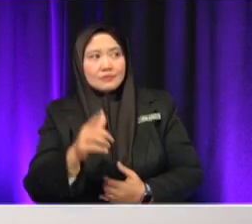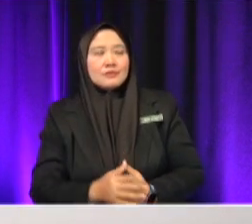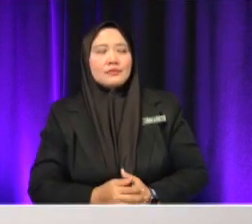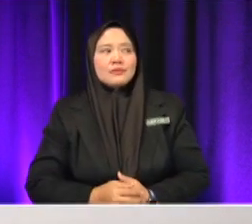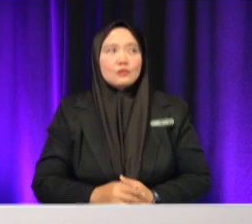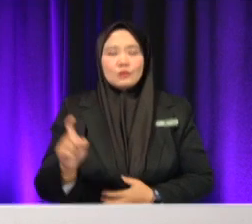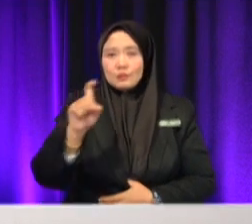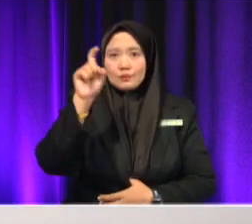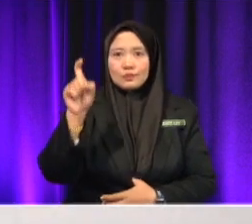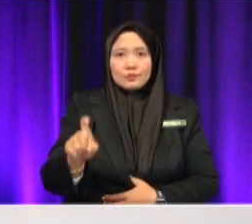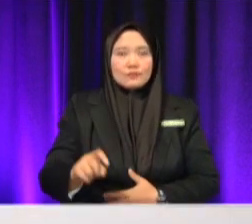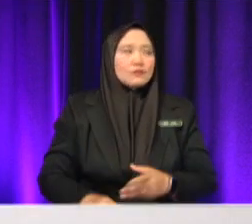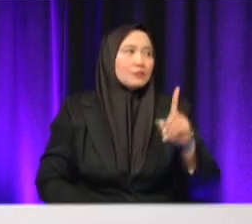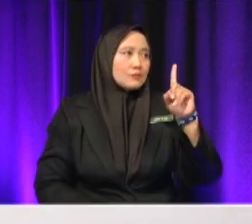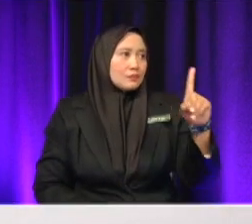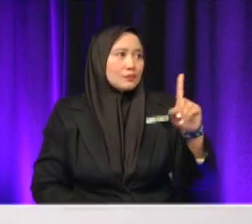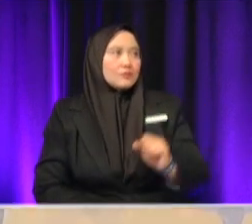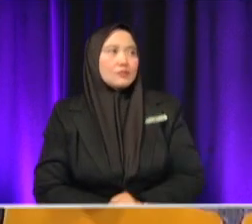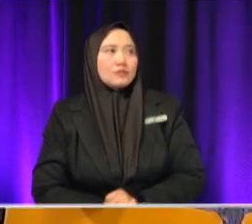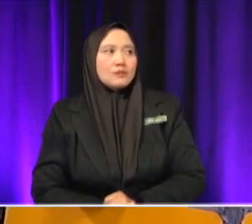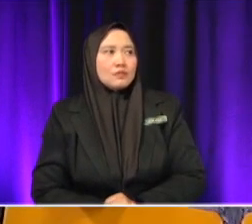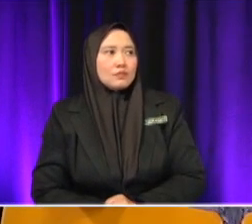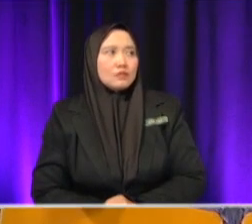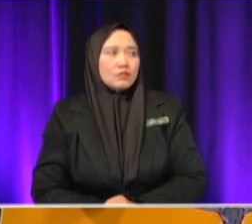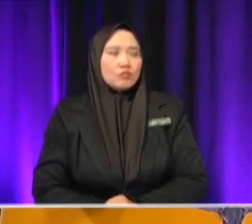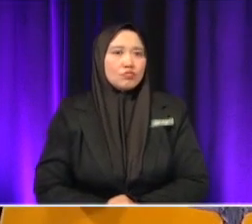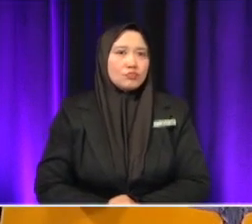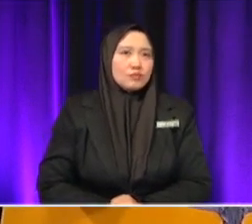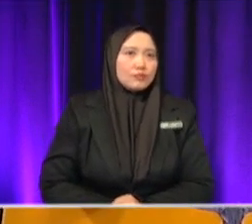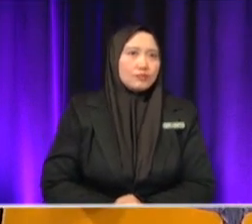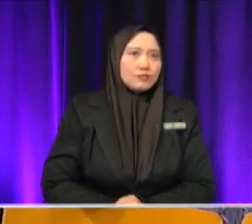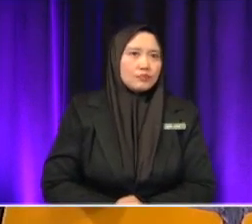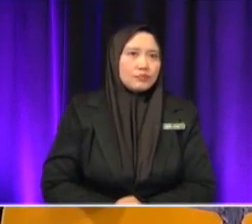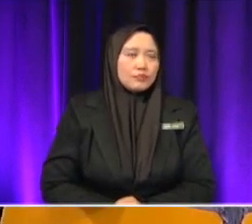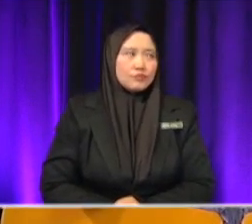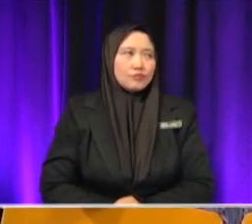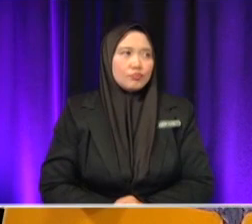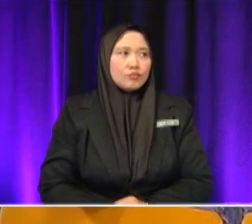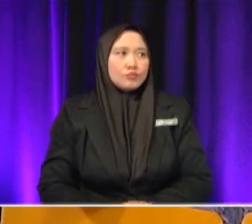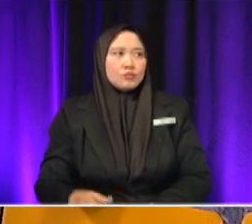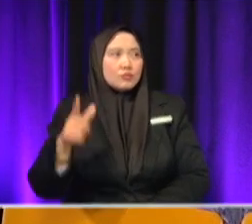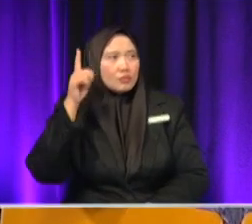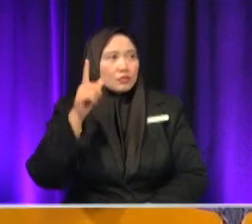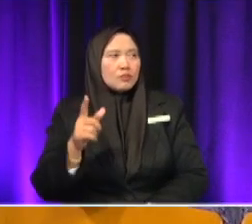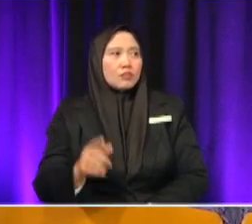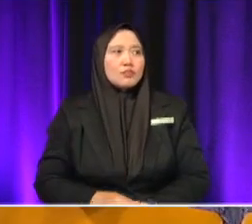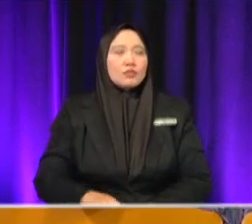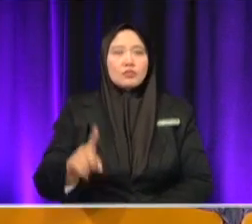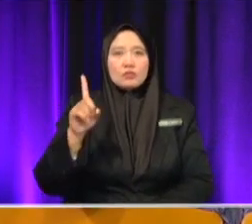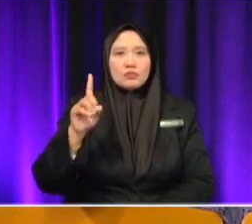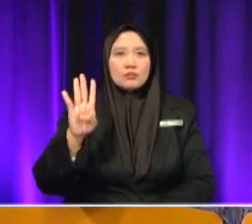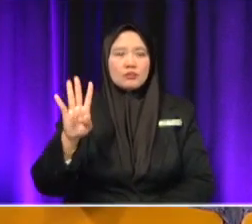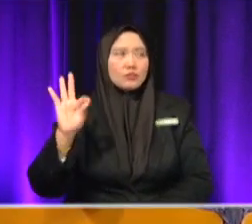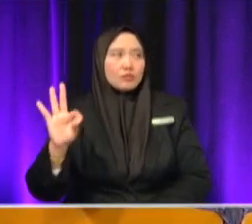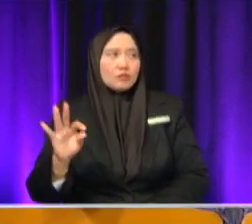at home, you can have a look at this question and let's do this together. You can refer to page 149. Okay,